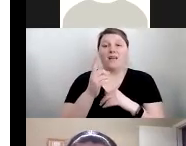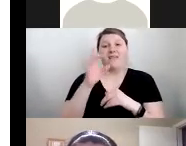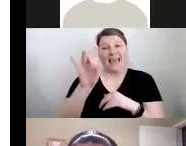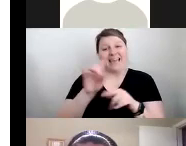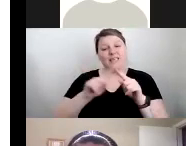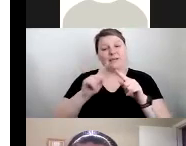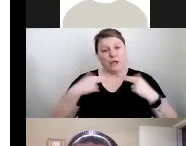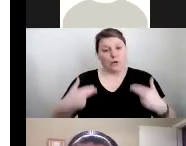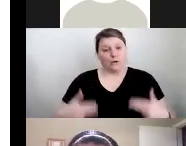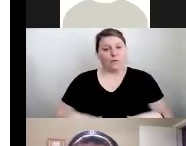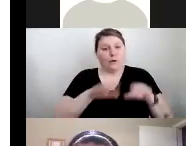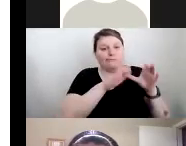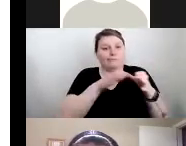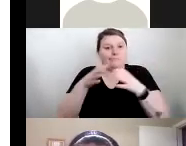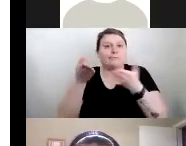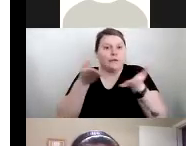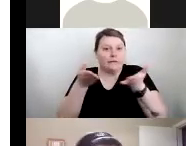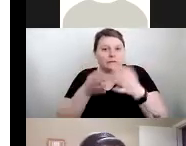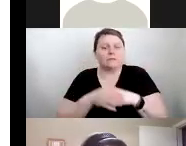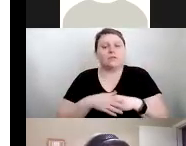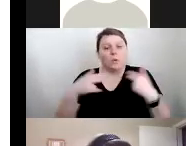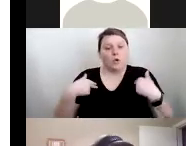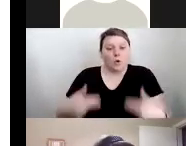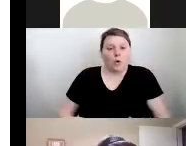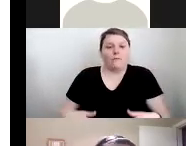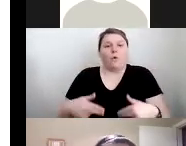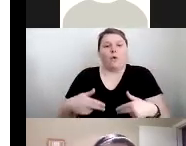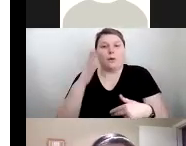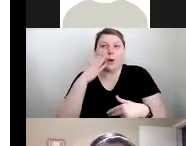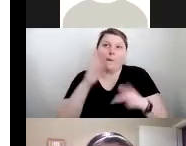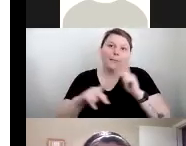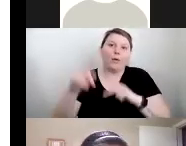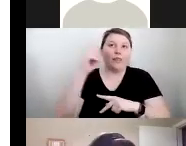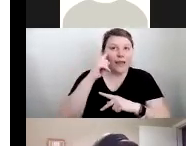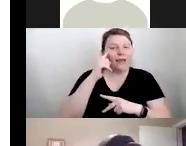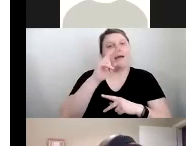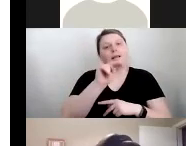So when you talk about the uniform services, people think of the Navy and the Army,